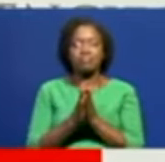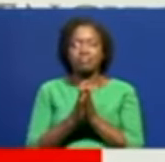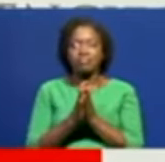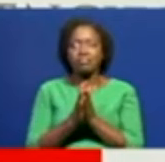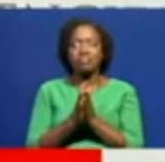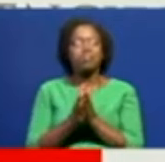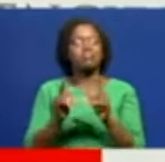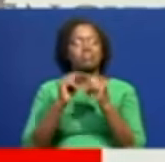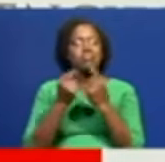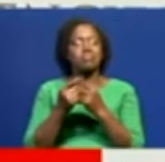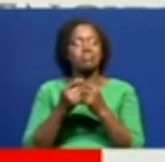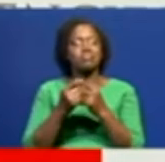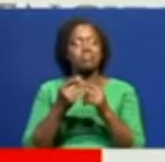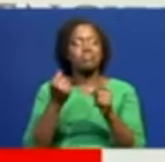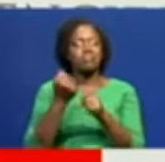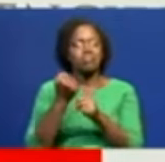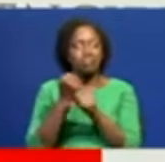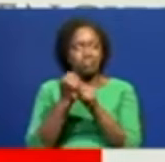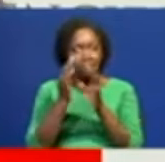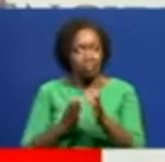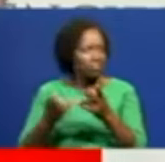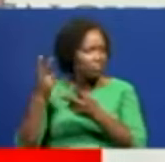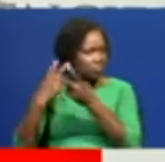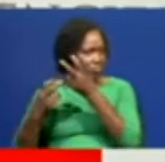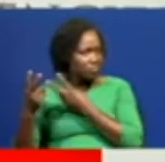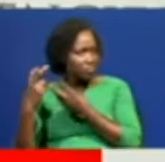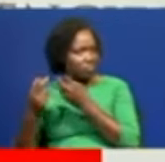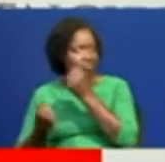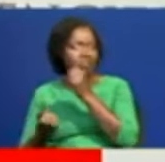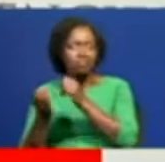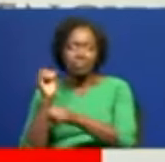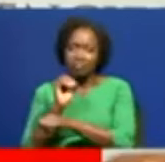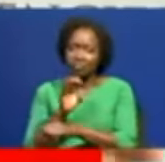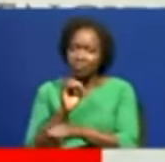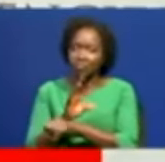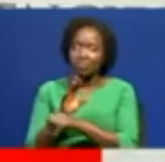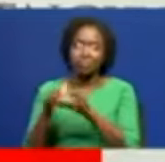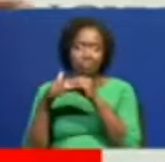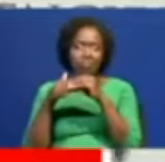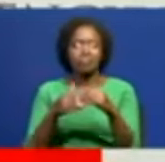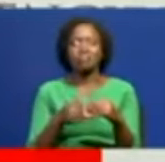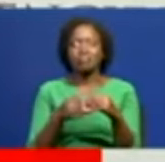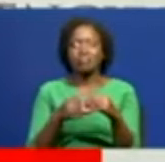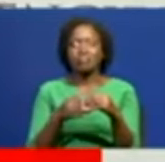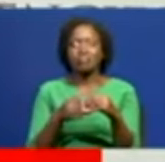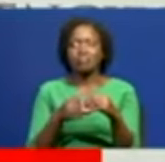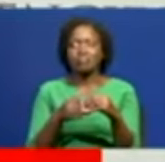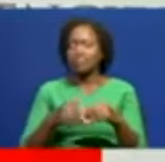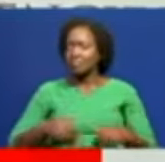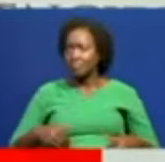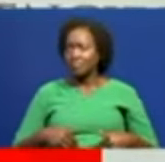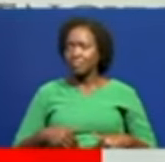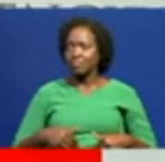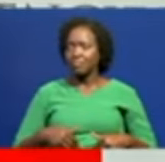player, a person who listens, a person who advises, a person who guides your juniors,